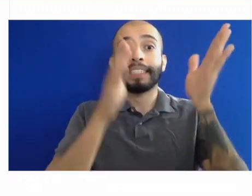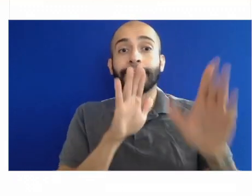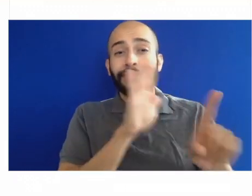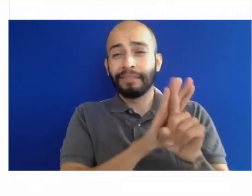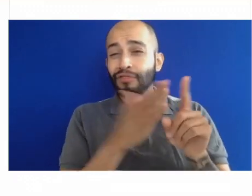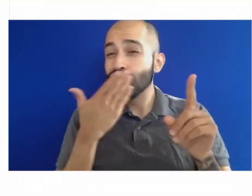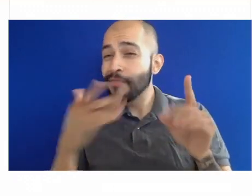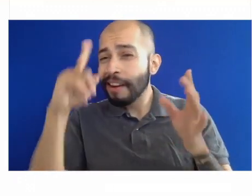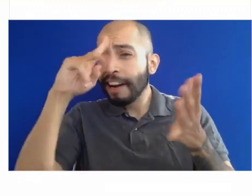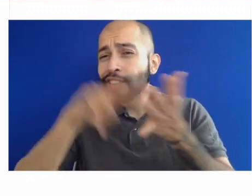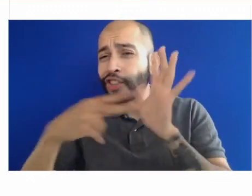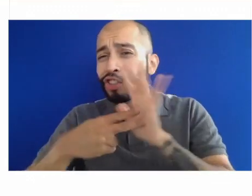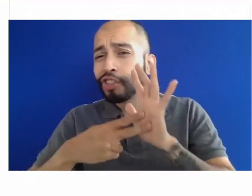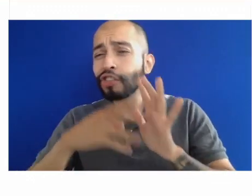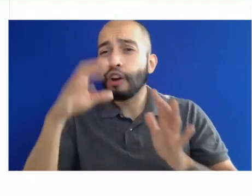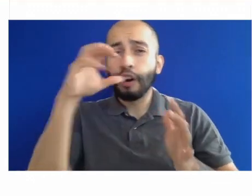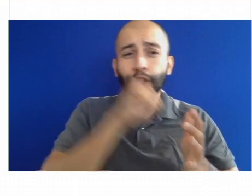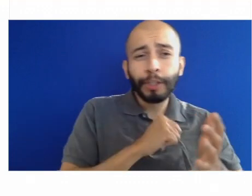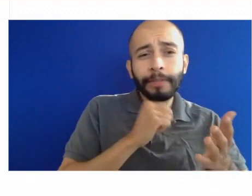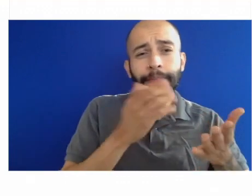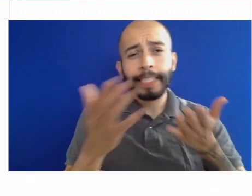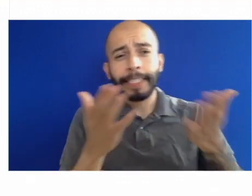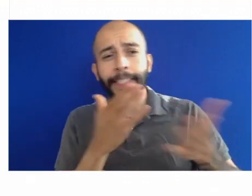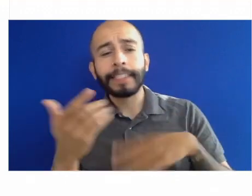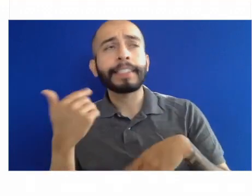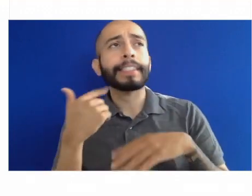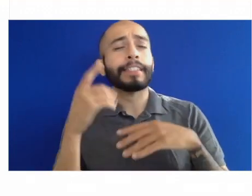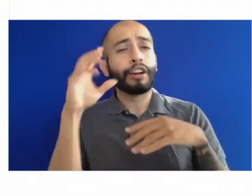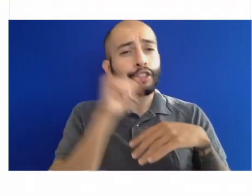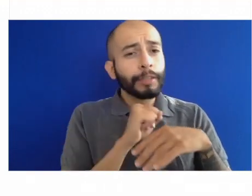nonetheless, it can have tremendous sort of consequences down the line.